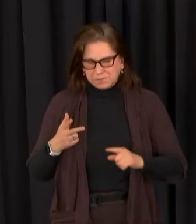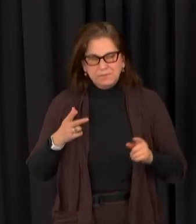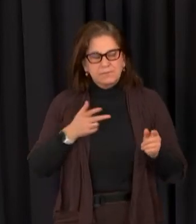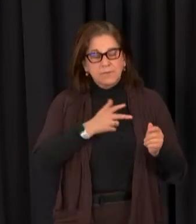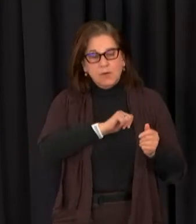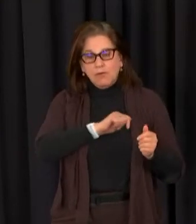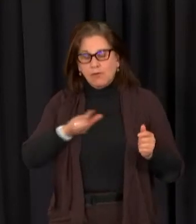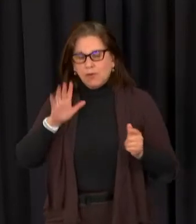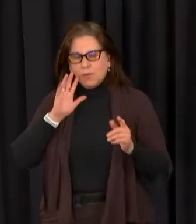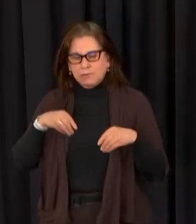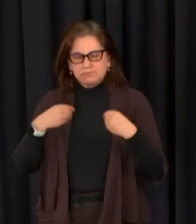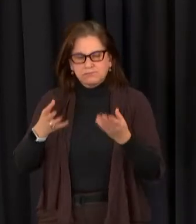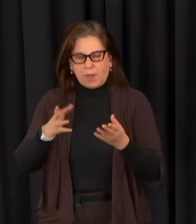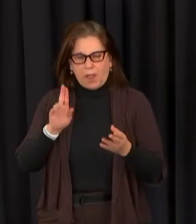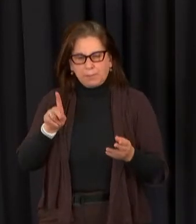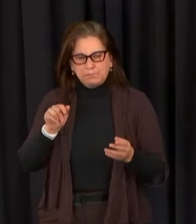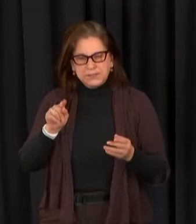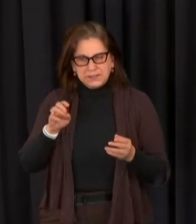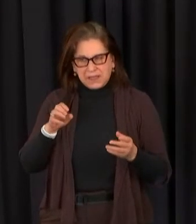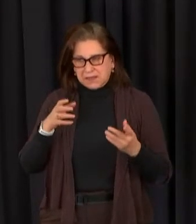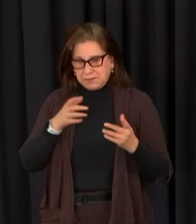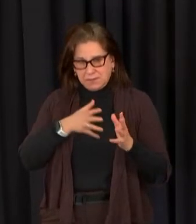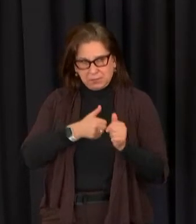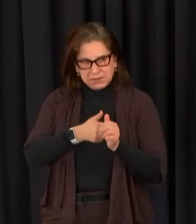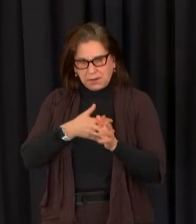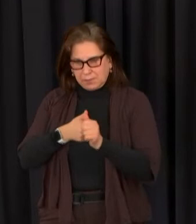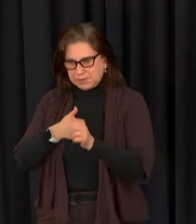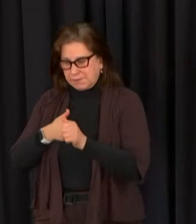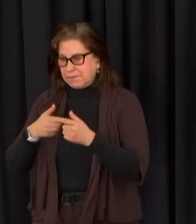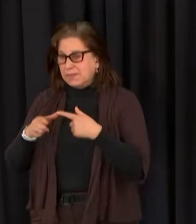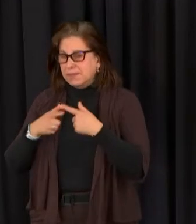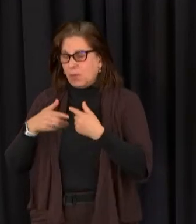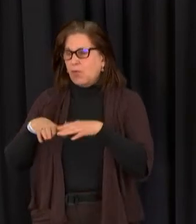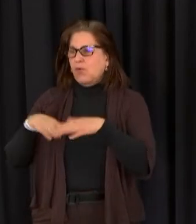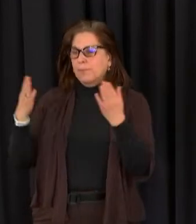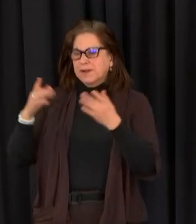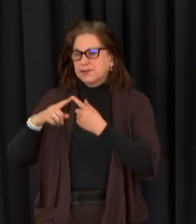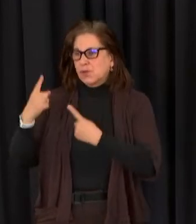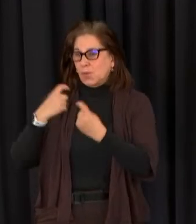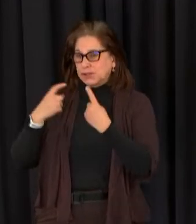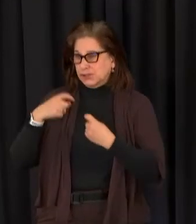start. What do you need? Let me start by